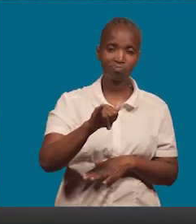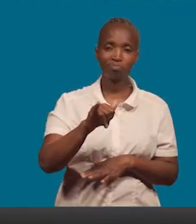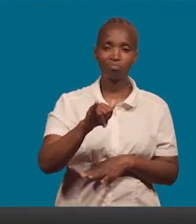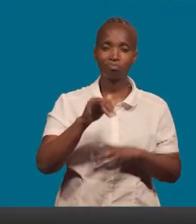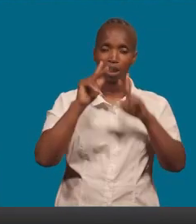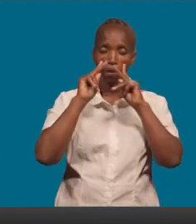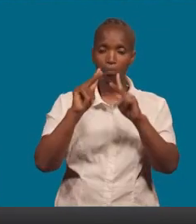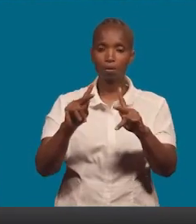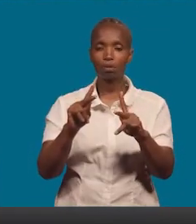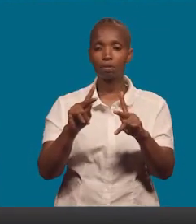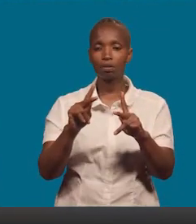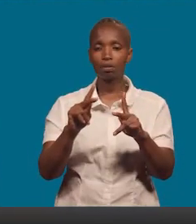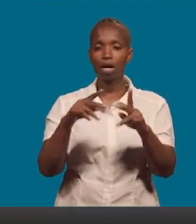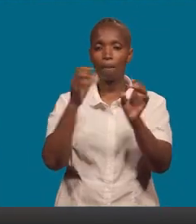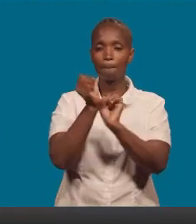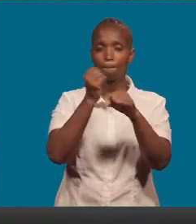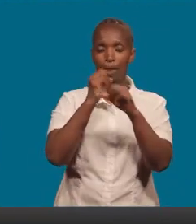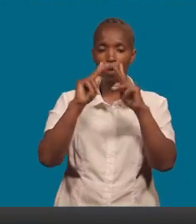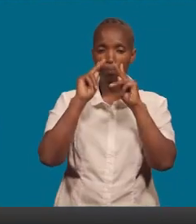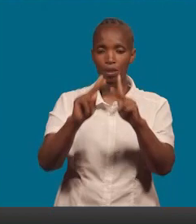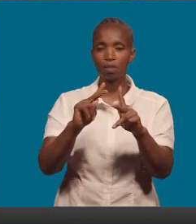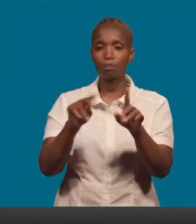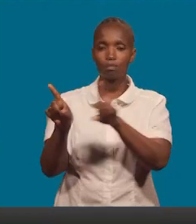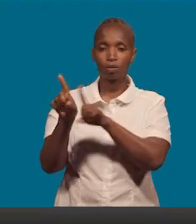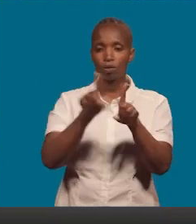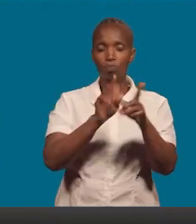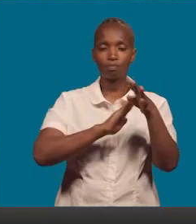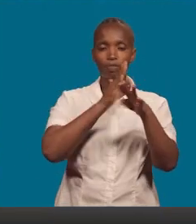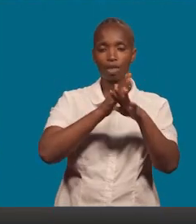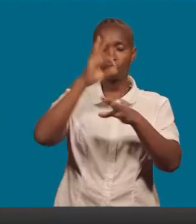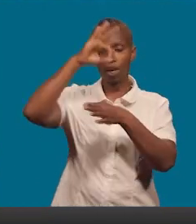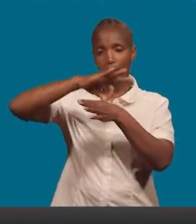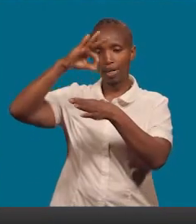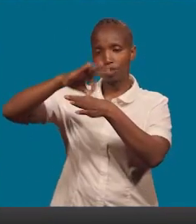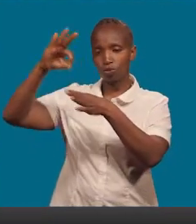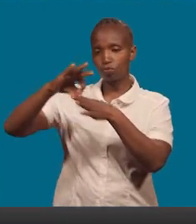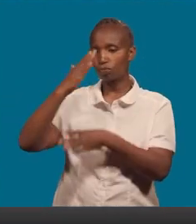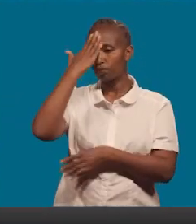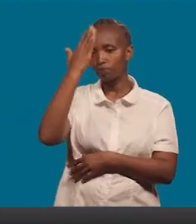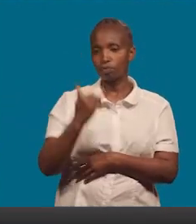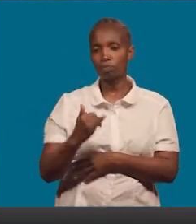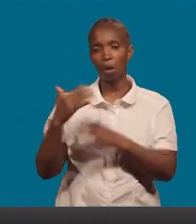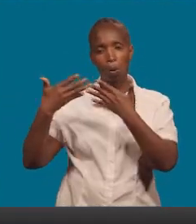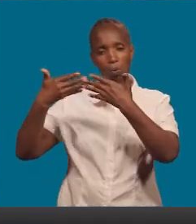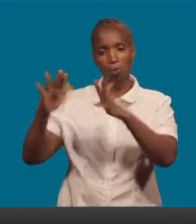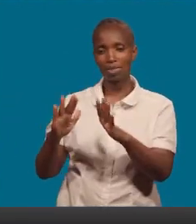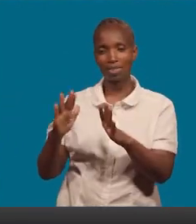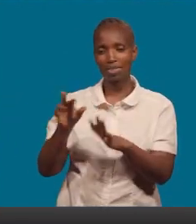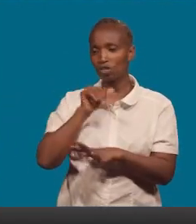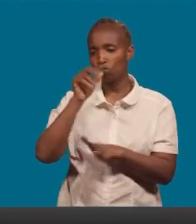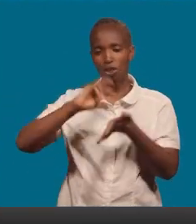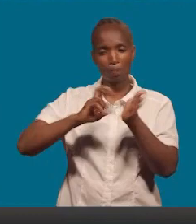to remain at peace and make peace even after elections,